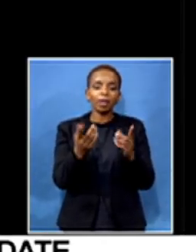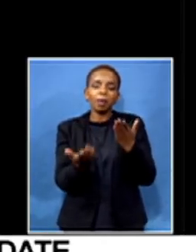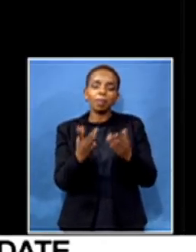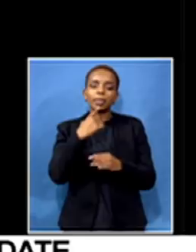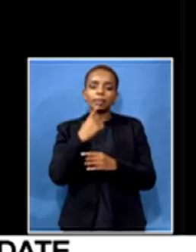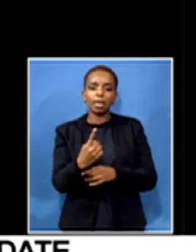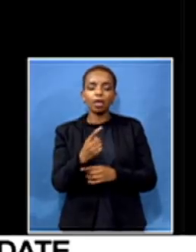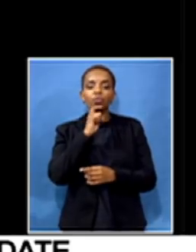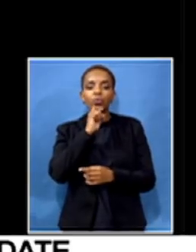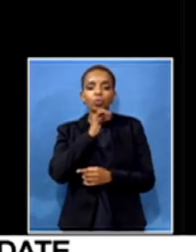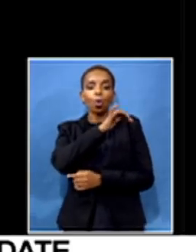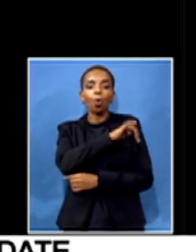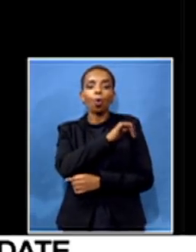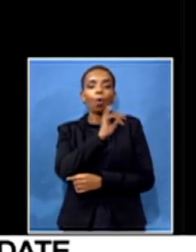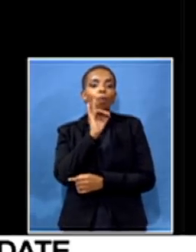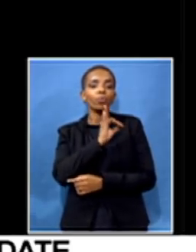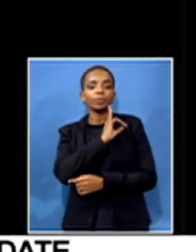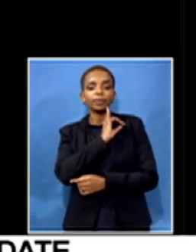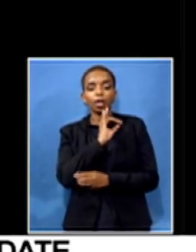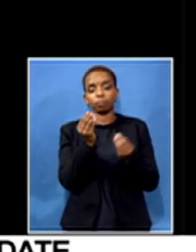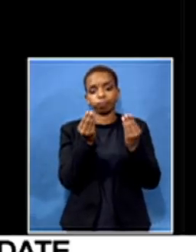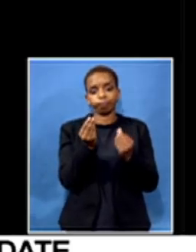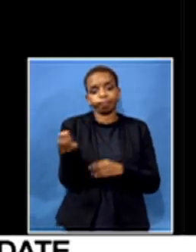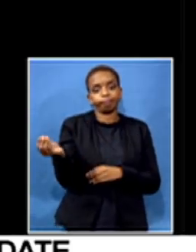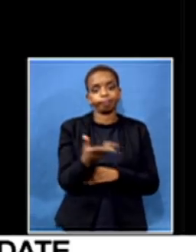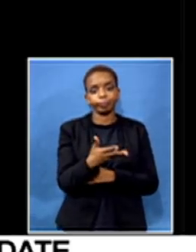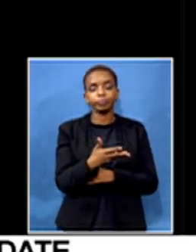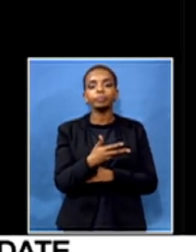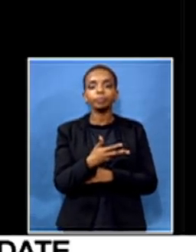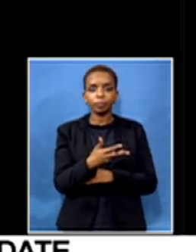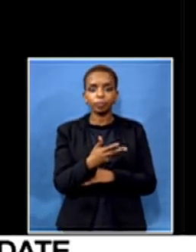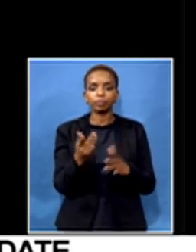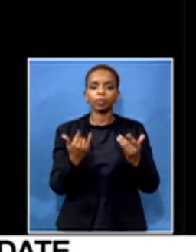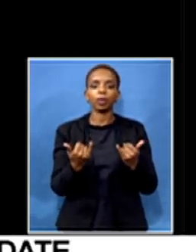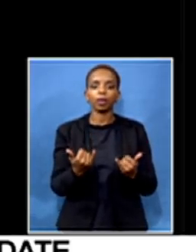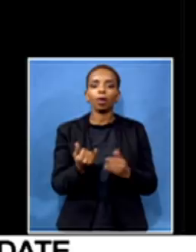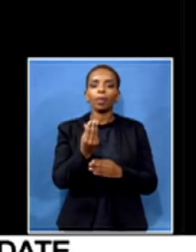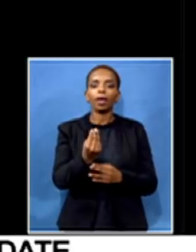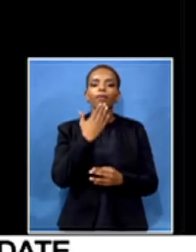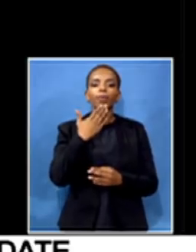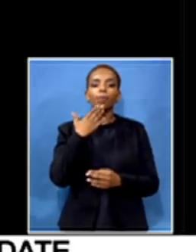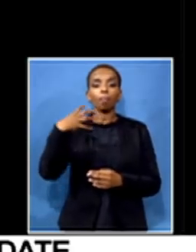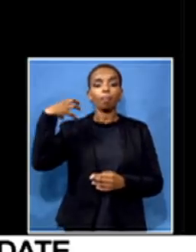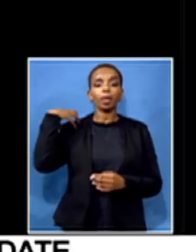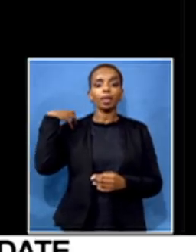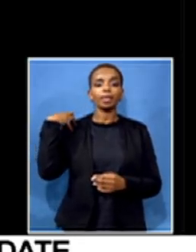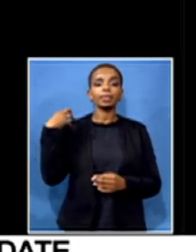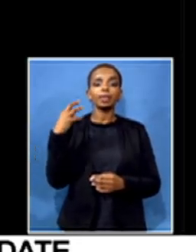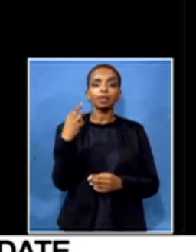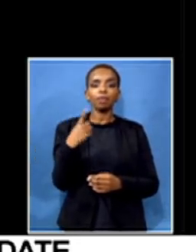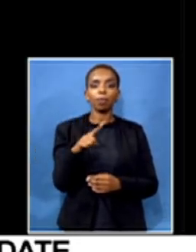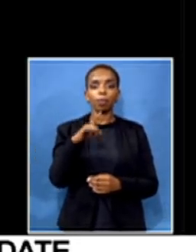cost is high. So at the moment, we have actually got the Ministry of Police offering the